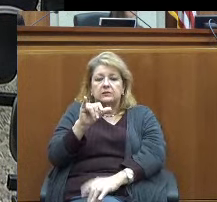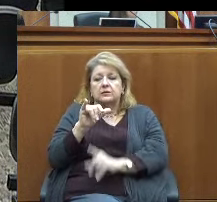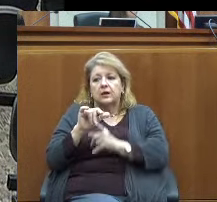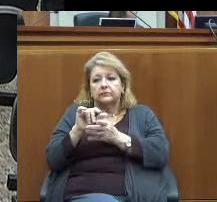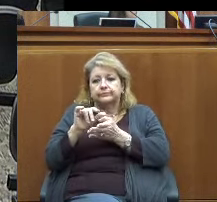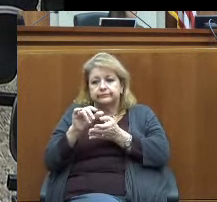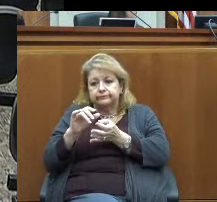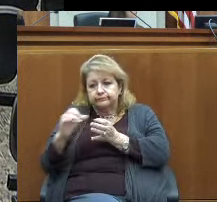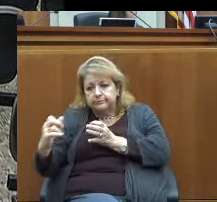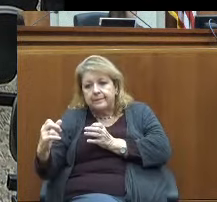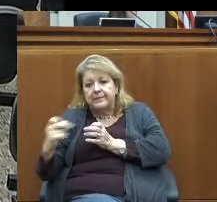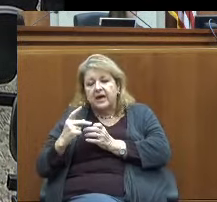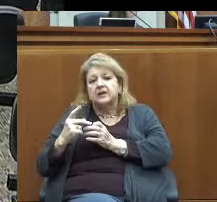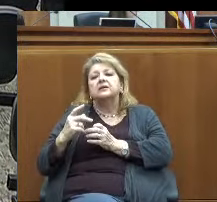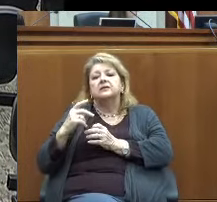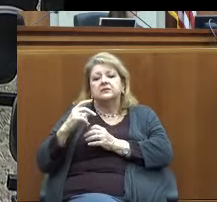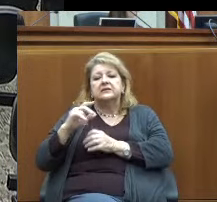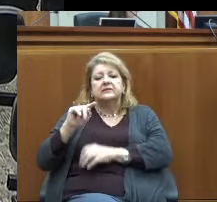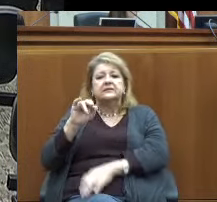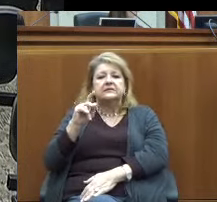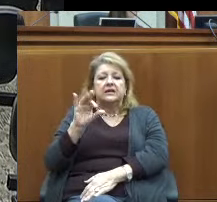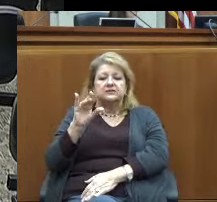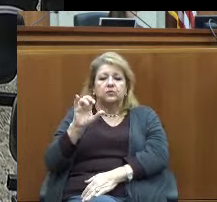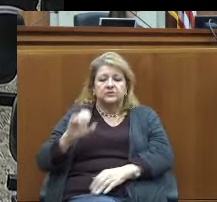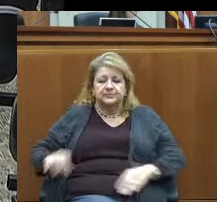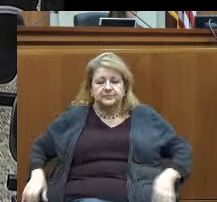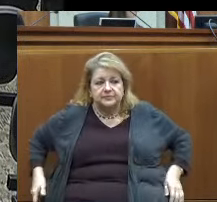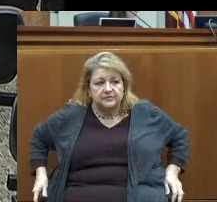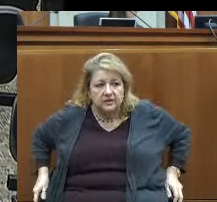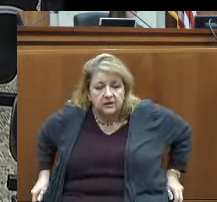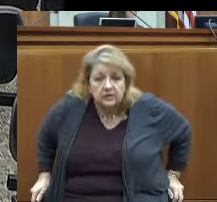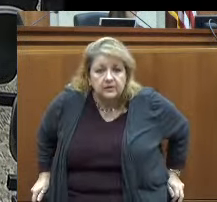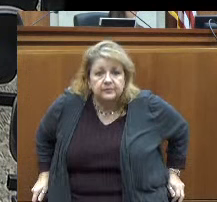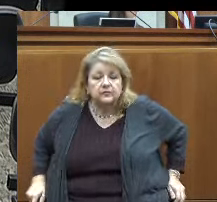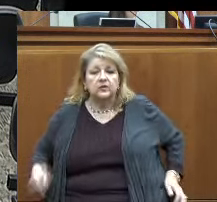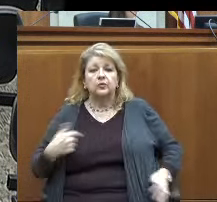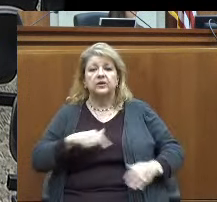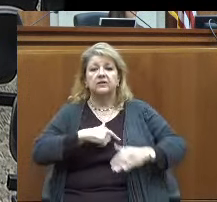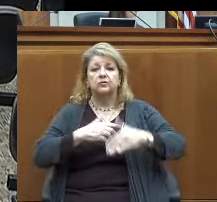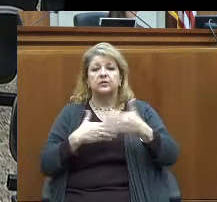The recommendation was to defer, but we're going to discuss it, so we need a recommendation to